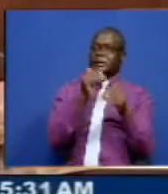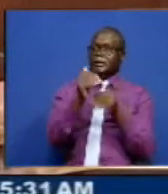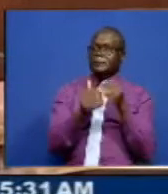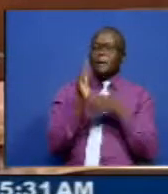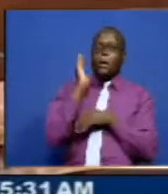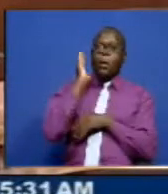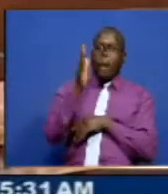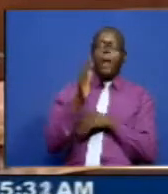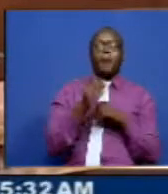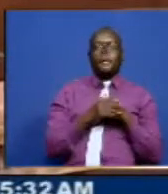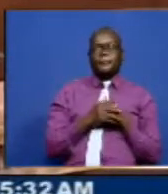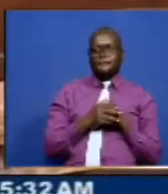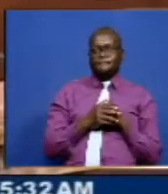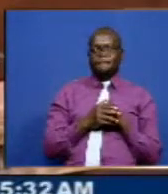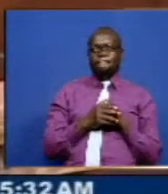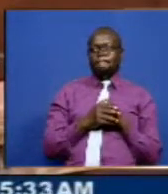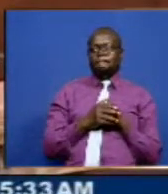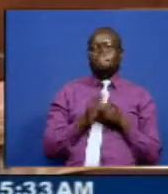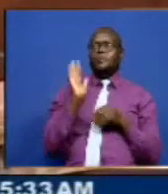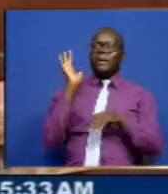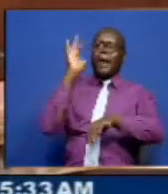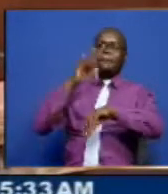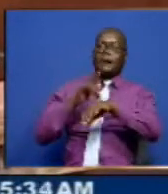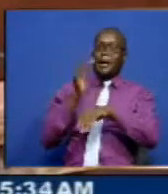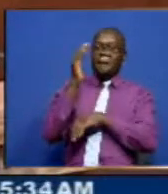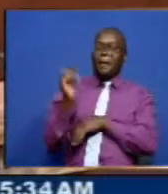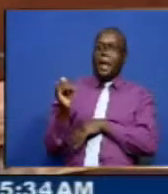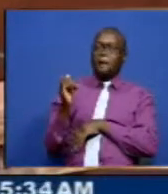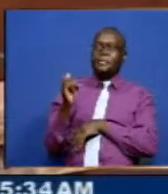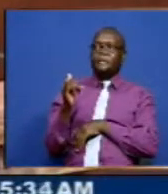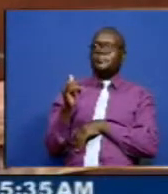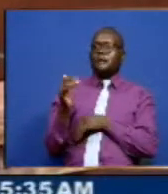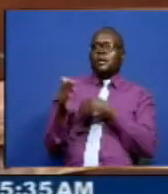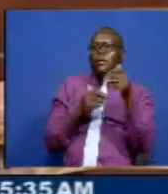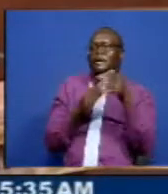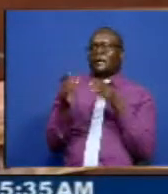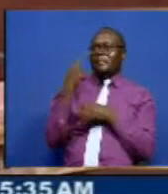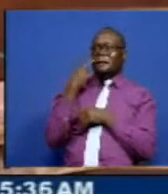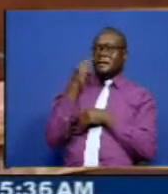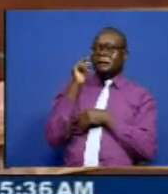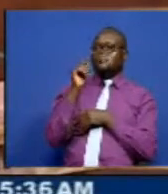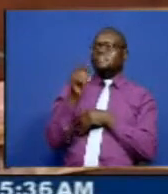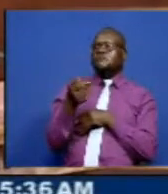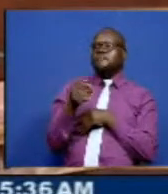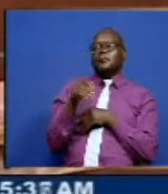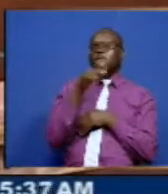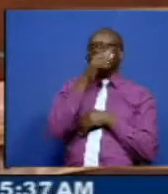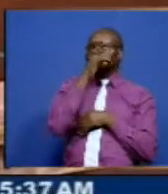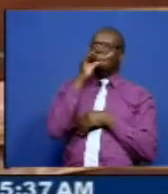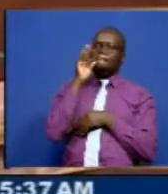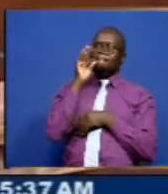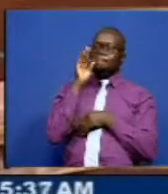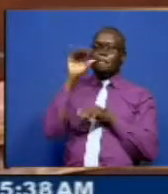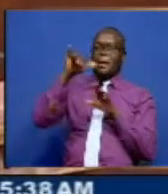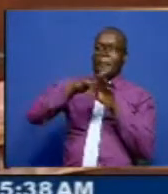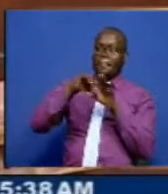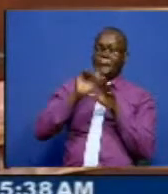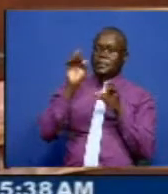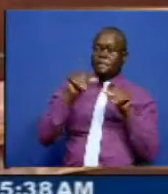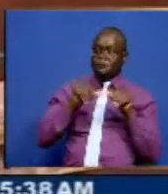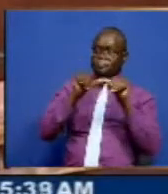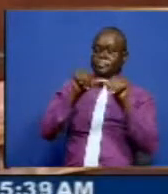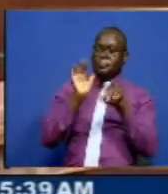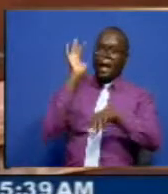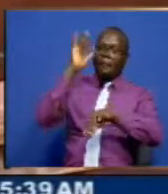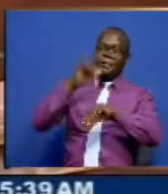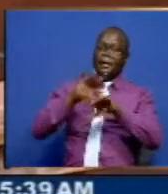will be or may be affected by the anticipated Eid al-Fitr, and if they are going to be